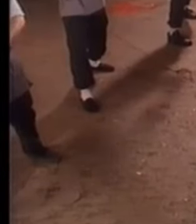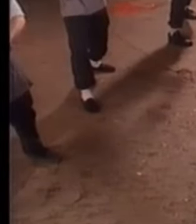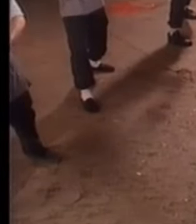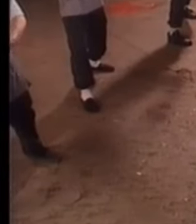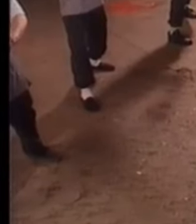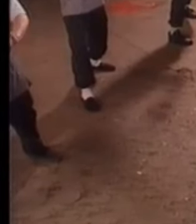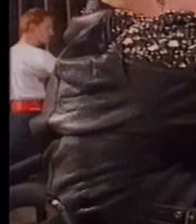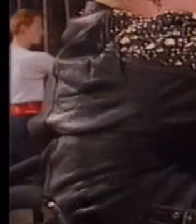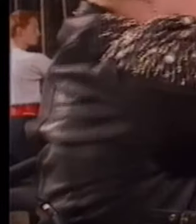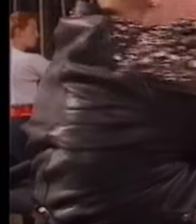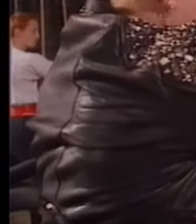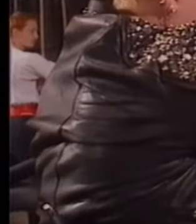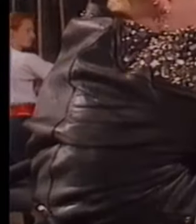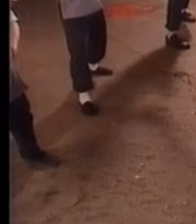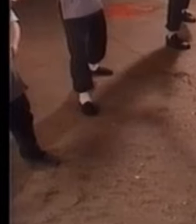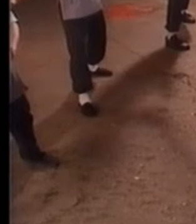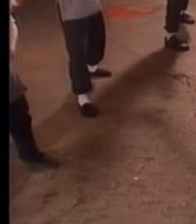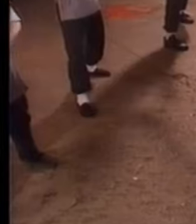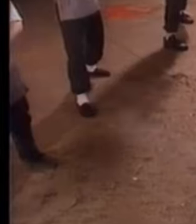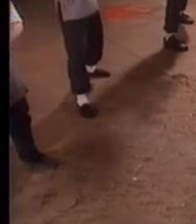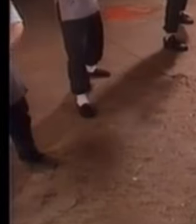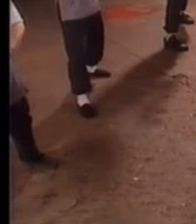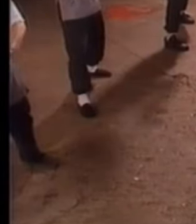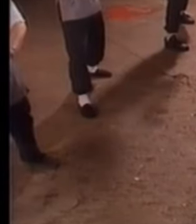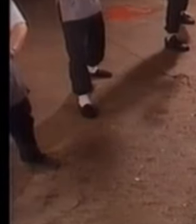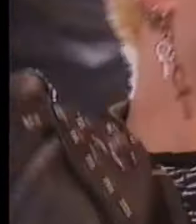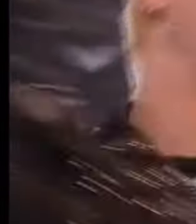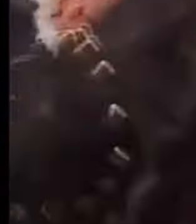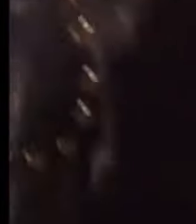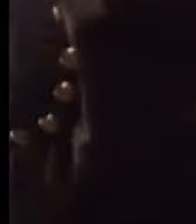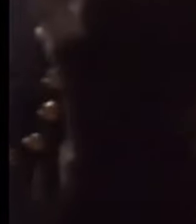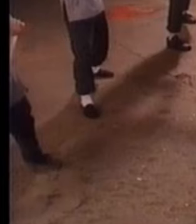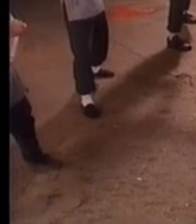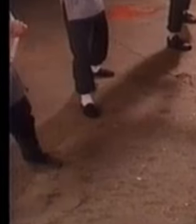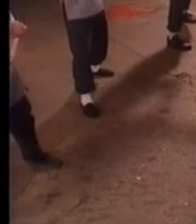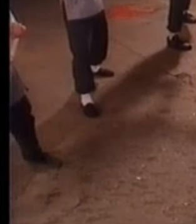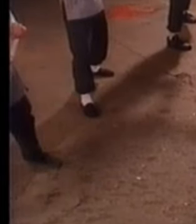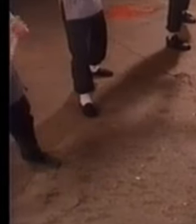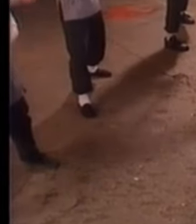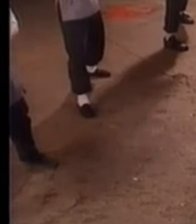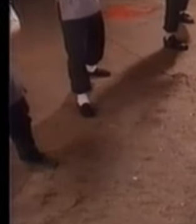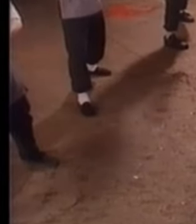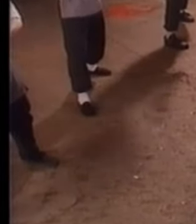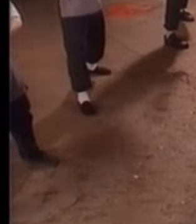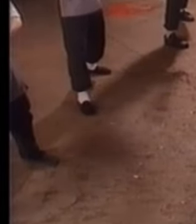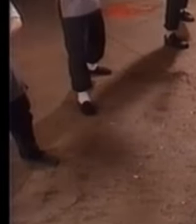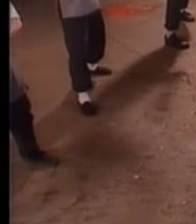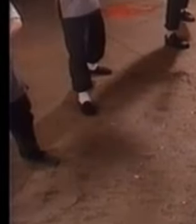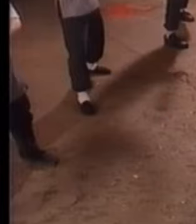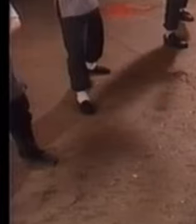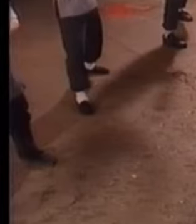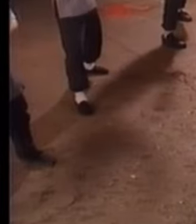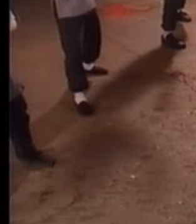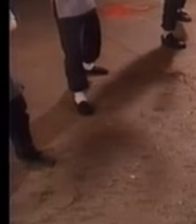One. Inward block. Outward block. Up. Now crush it. Down. Now over your head. Now grip